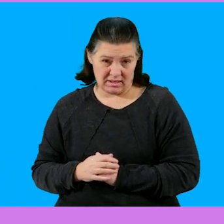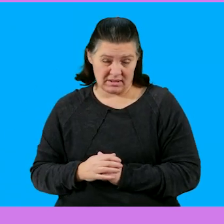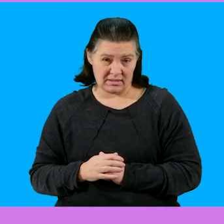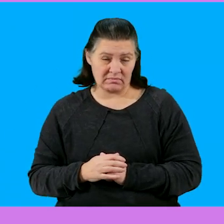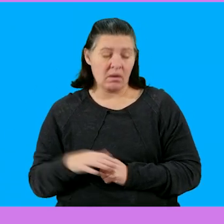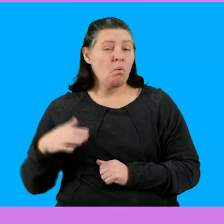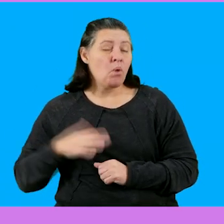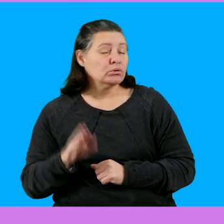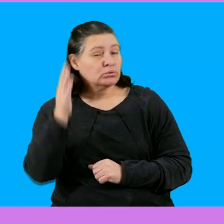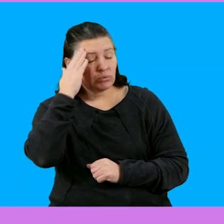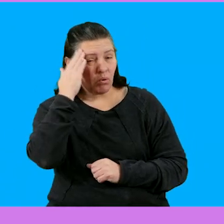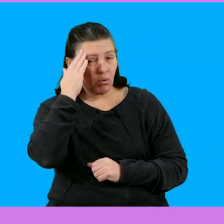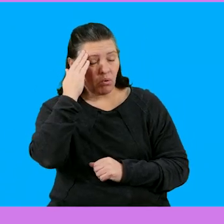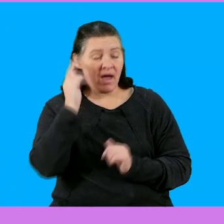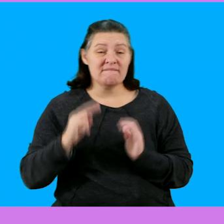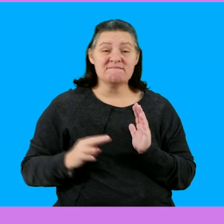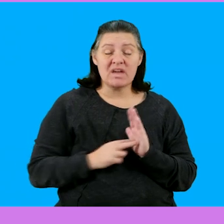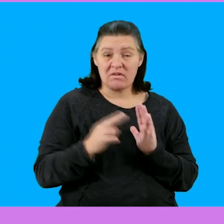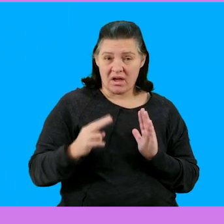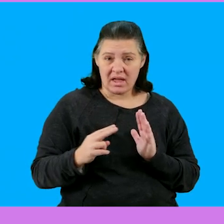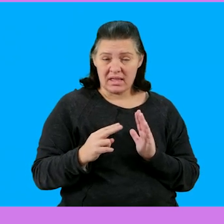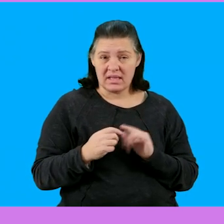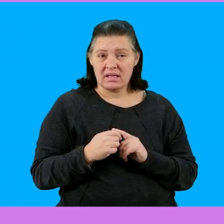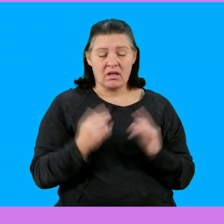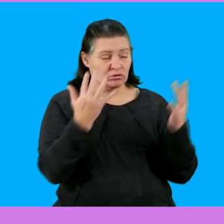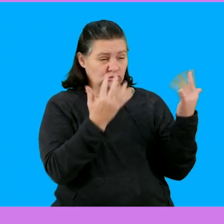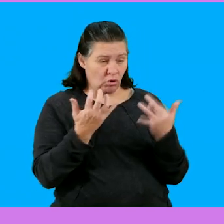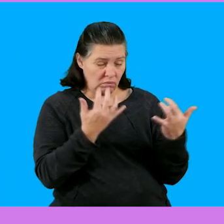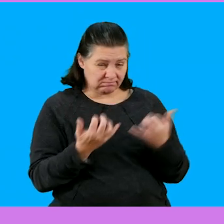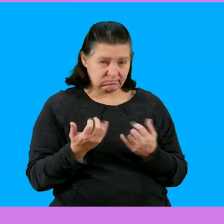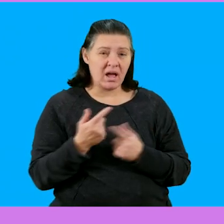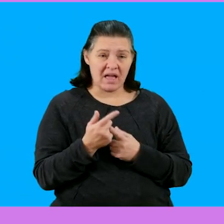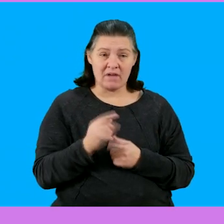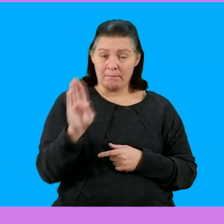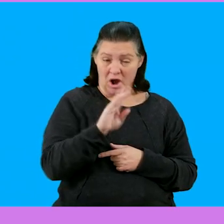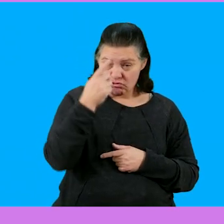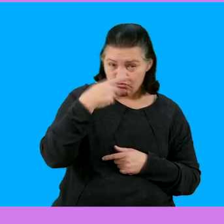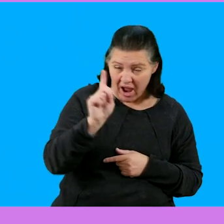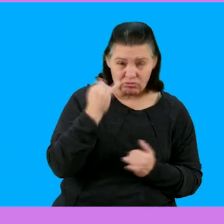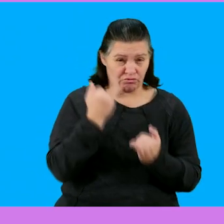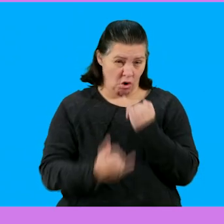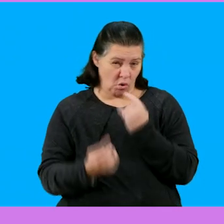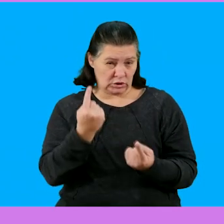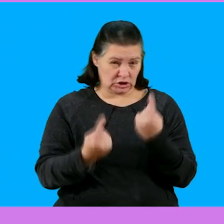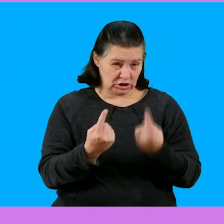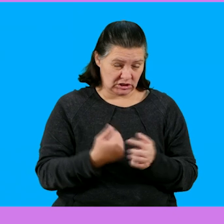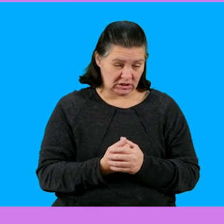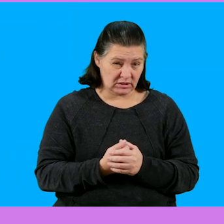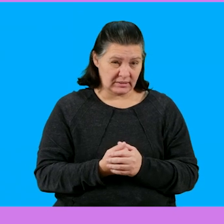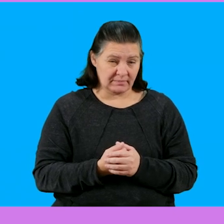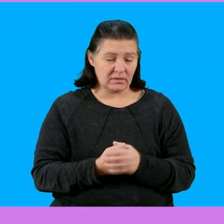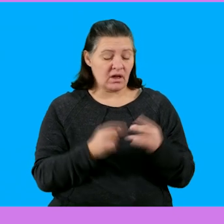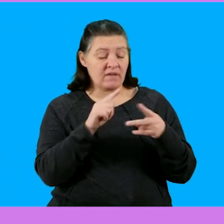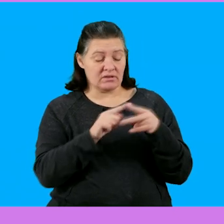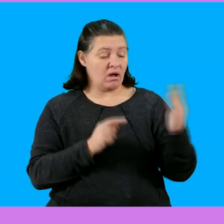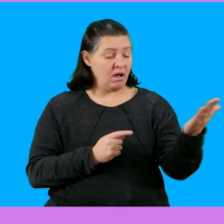the question that we need to answer is verify, showing all calculations whether Brian is correct or not. So remember, there are